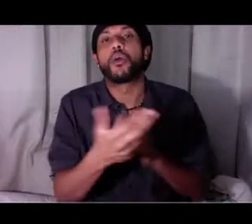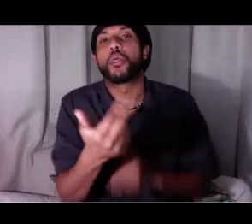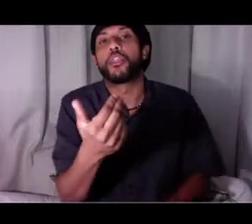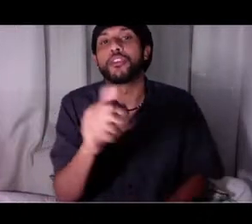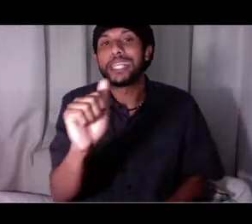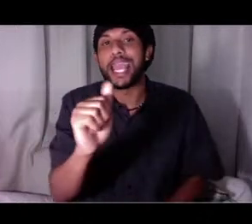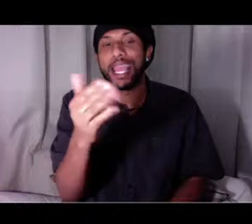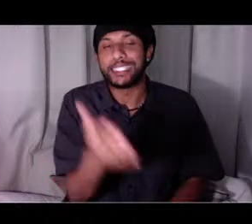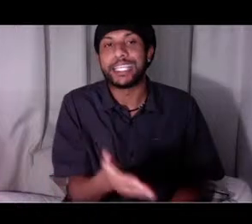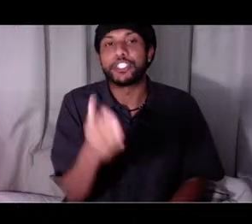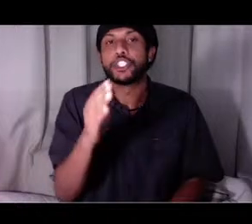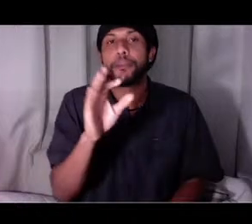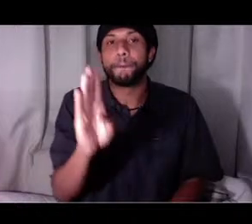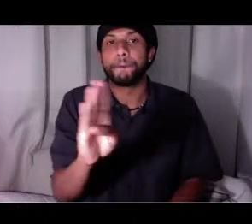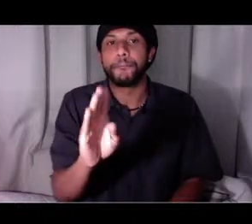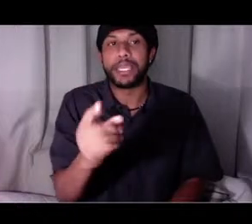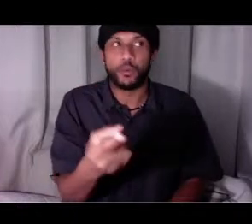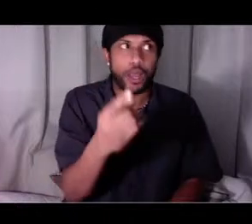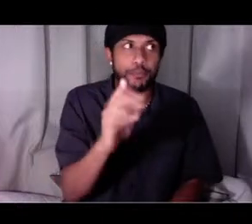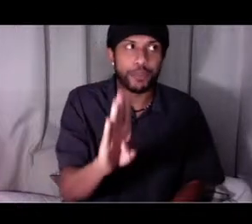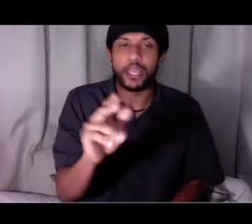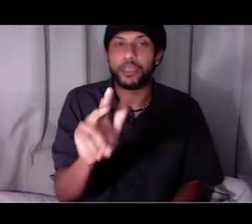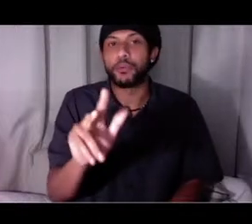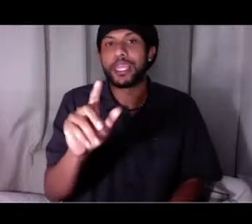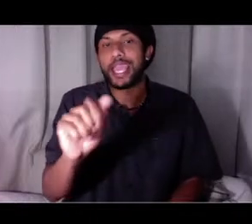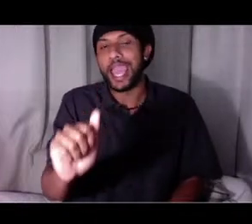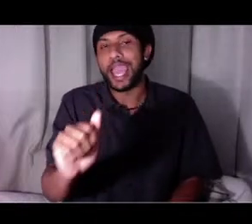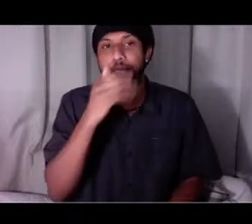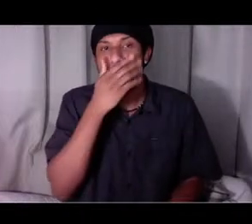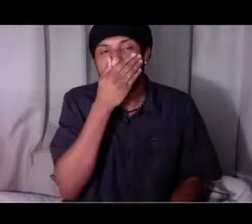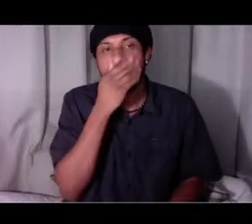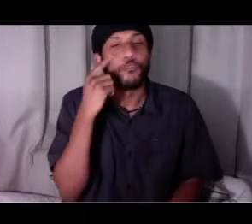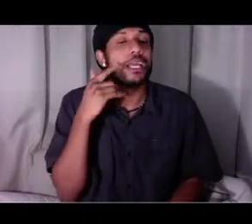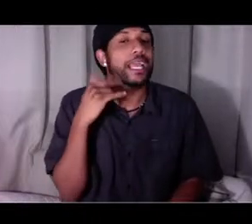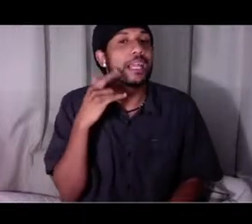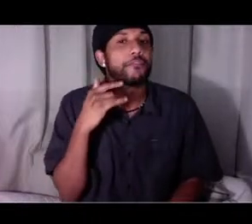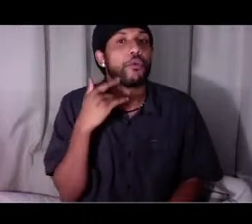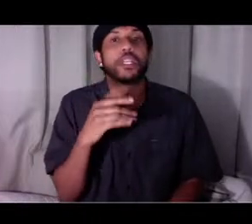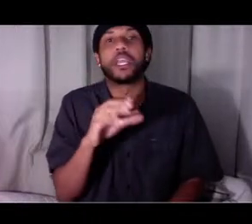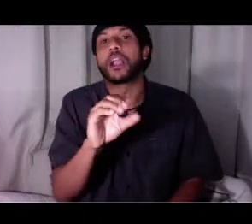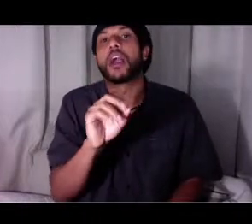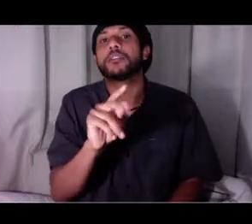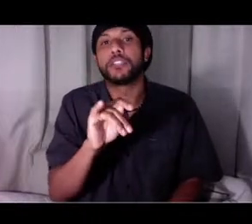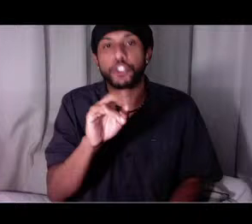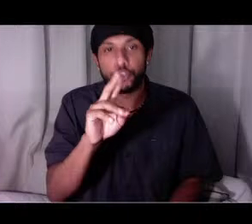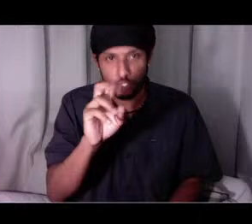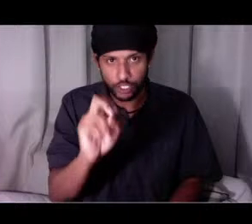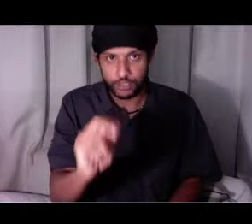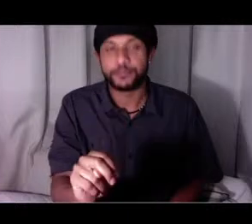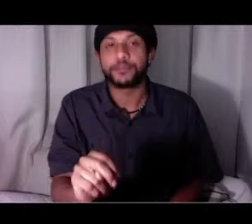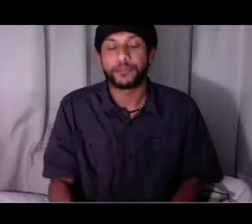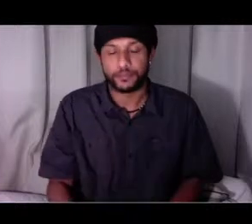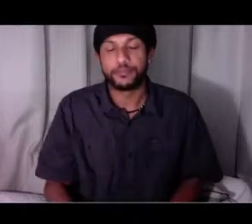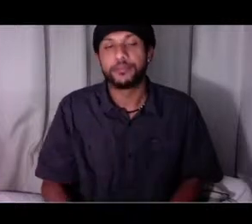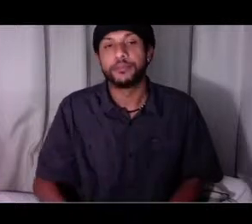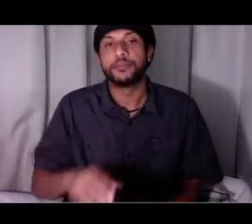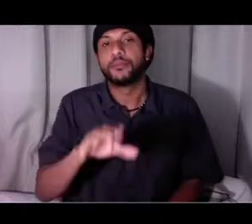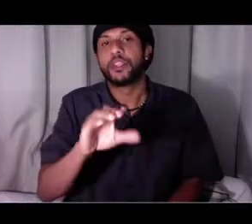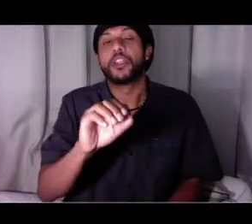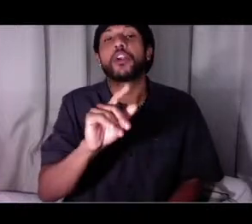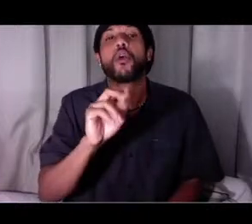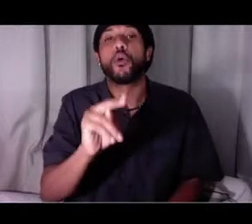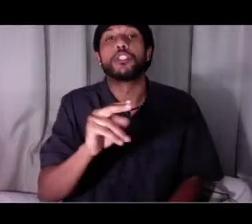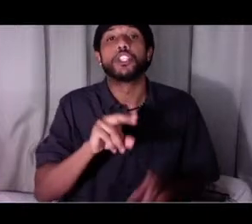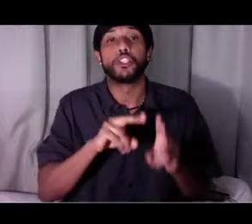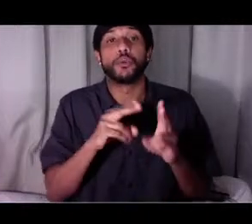section B 1B 3A of the California Constitution the Colton unit Joint Unified